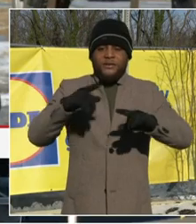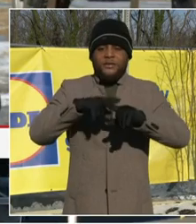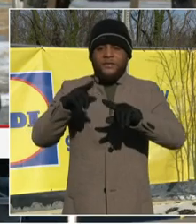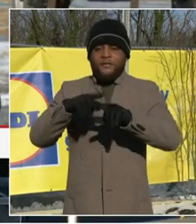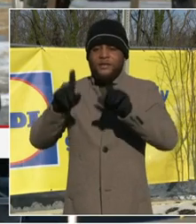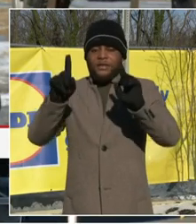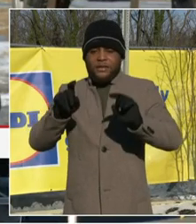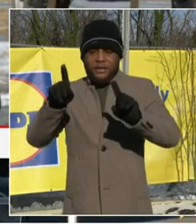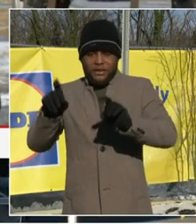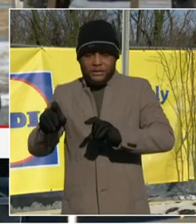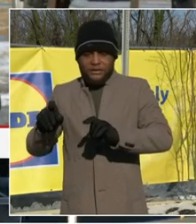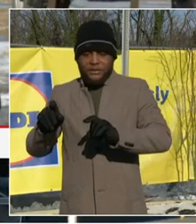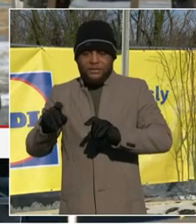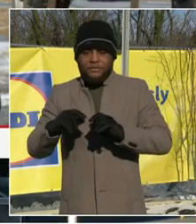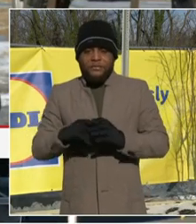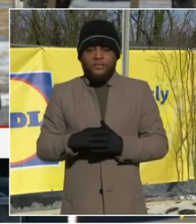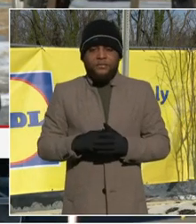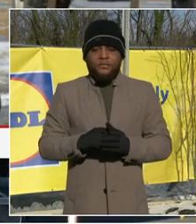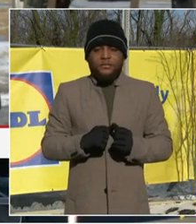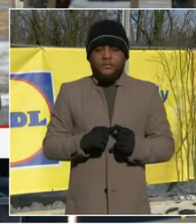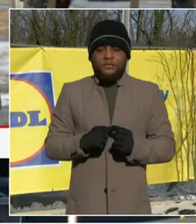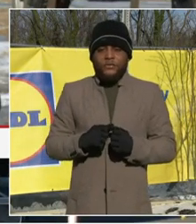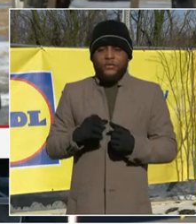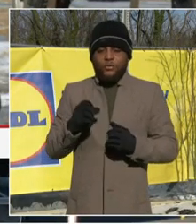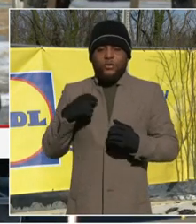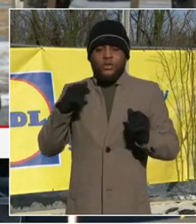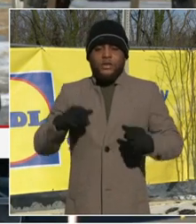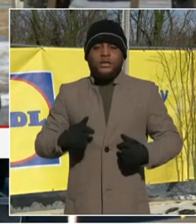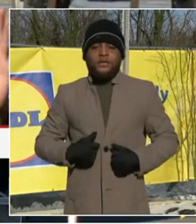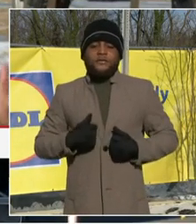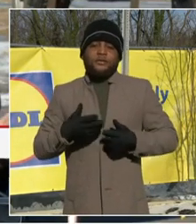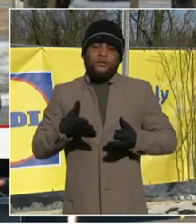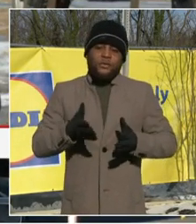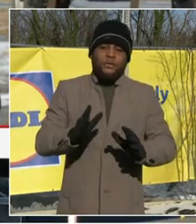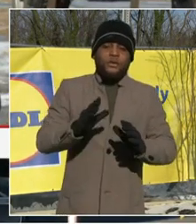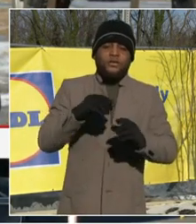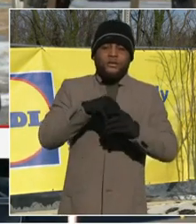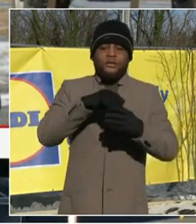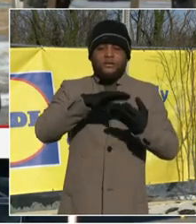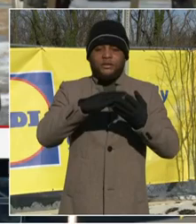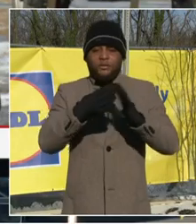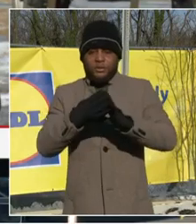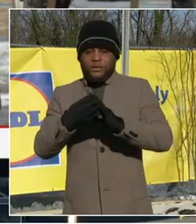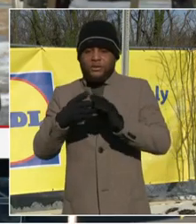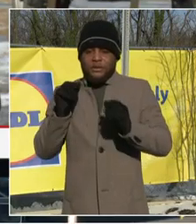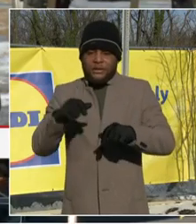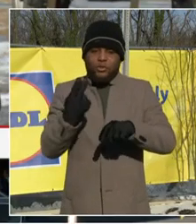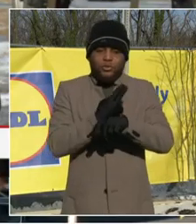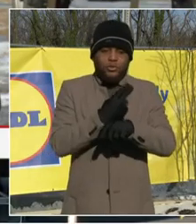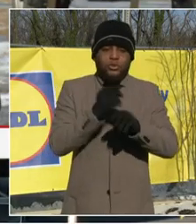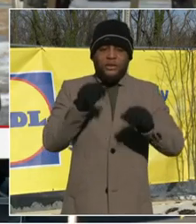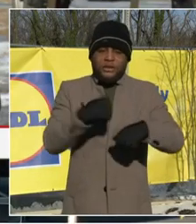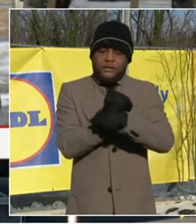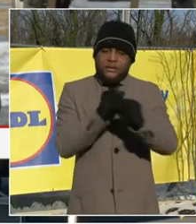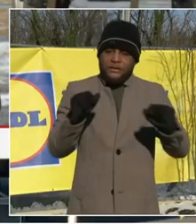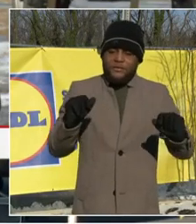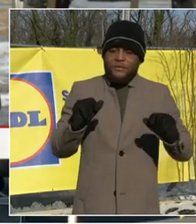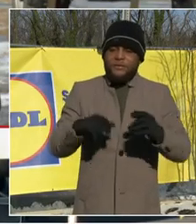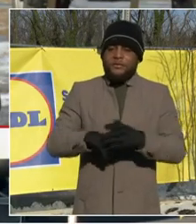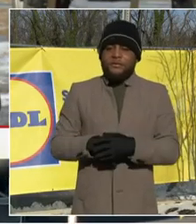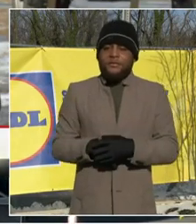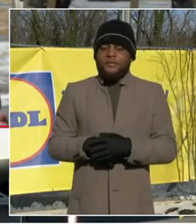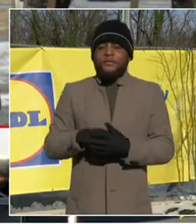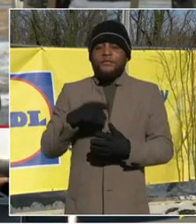using them to stay safe and know their status as well. The final thing that you mentioned was how cases are